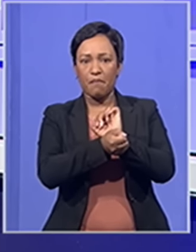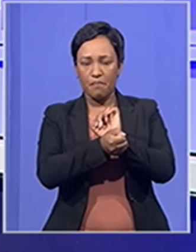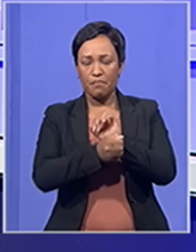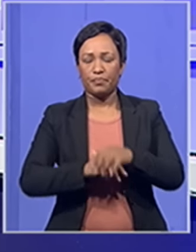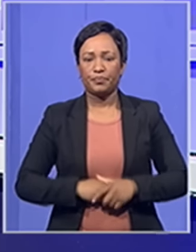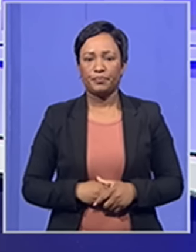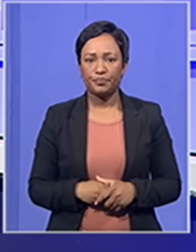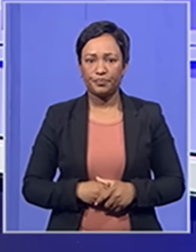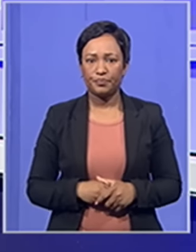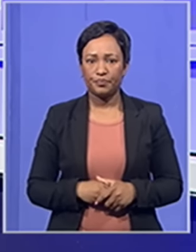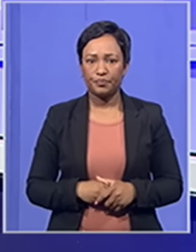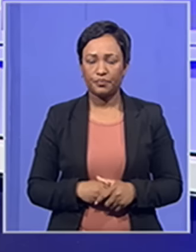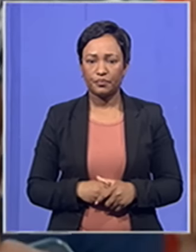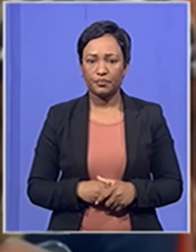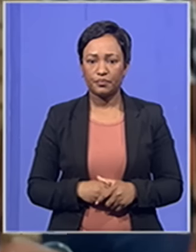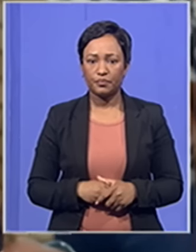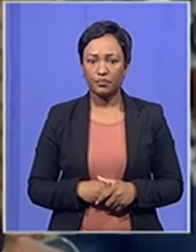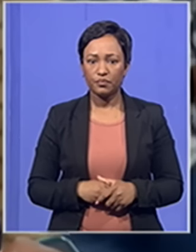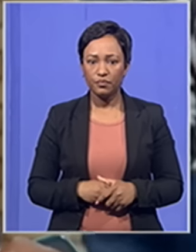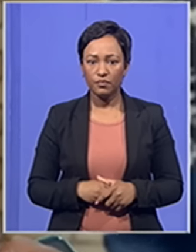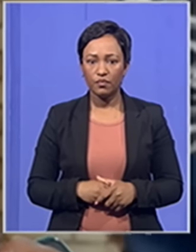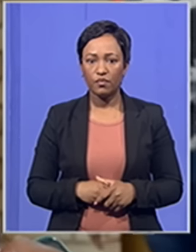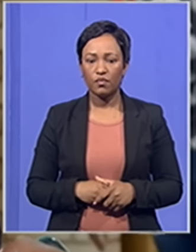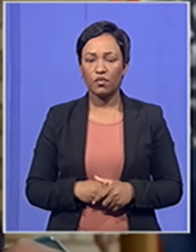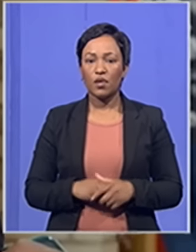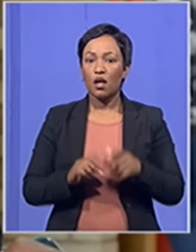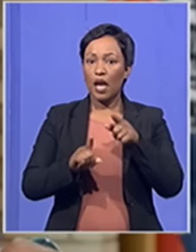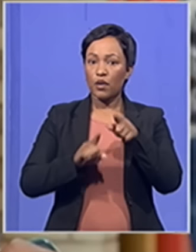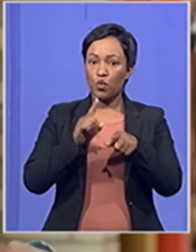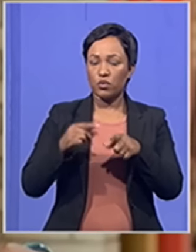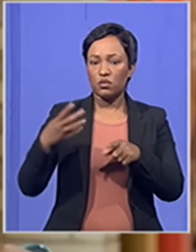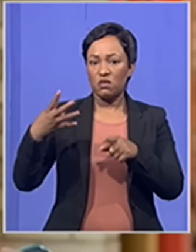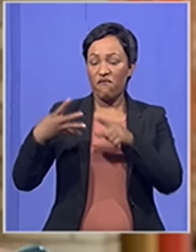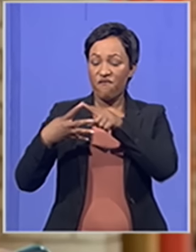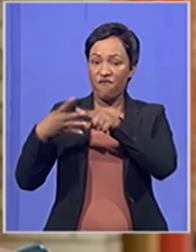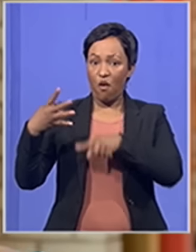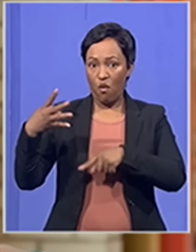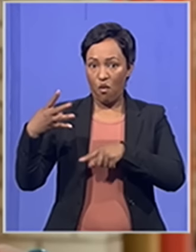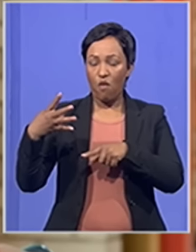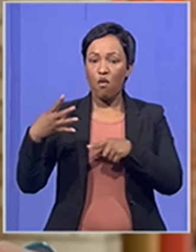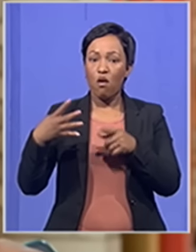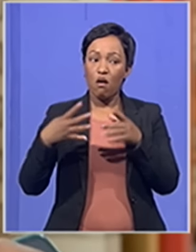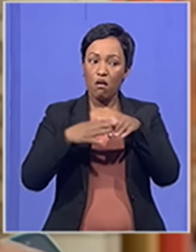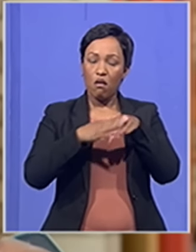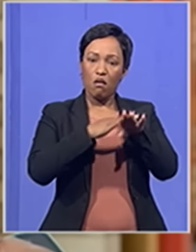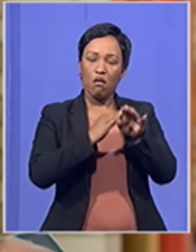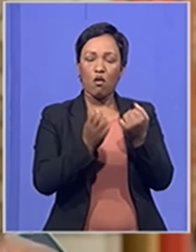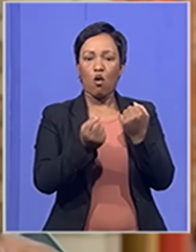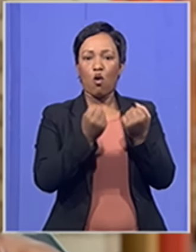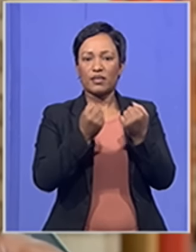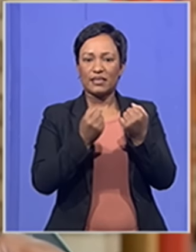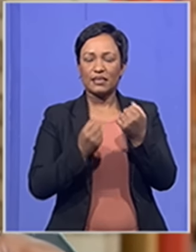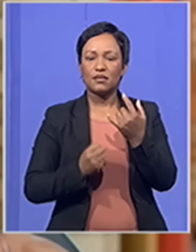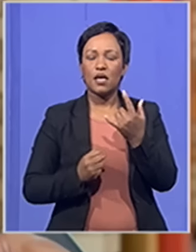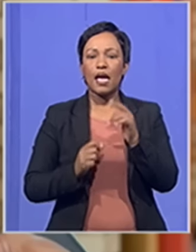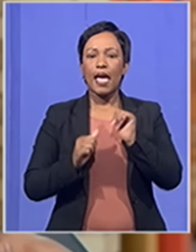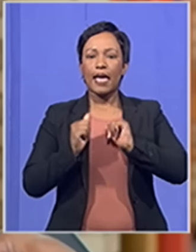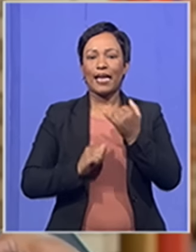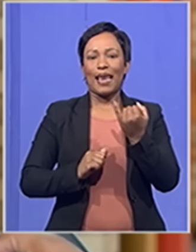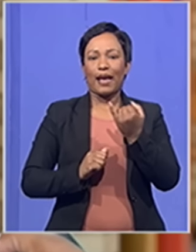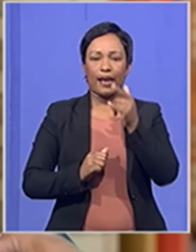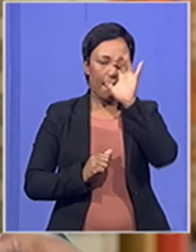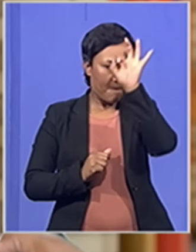baratofadiwa. The 4 accused persons who stood before the court today are facing a charge of impersonating a police